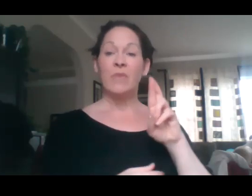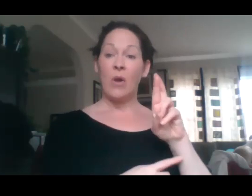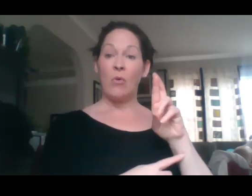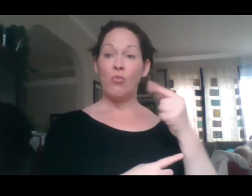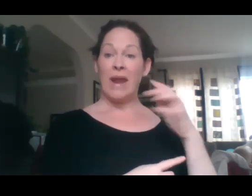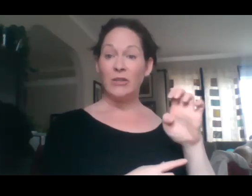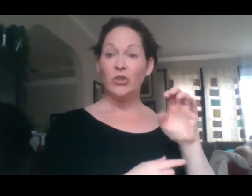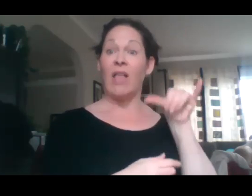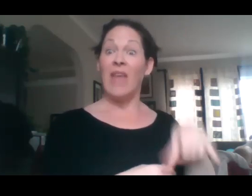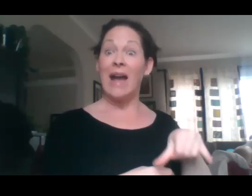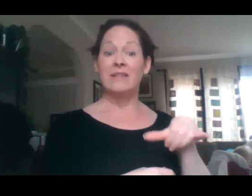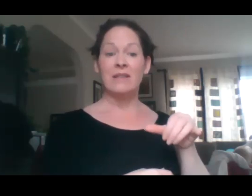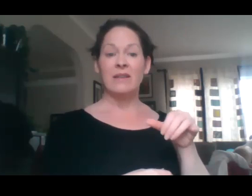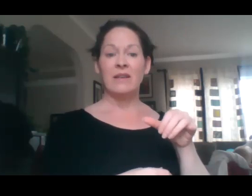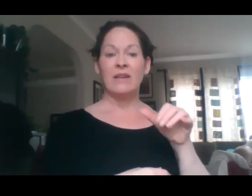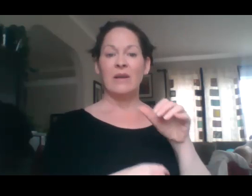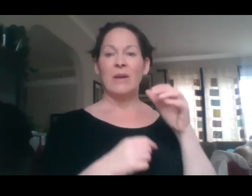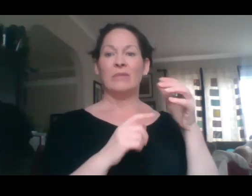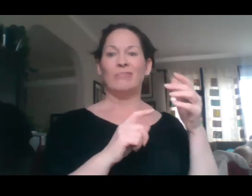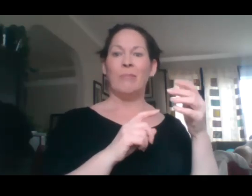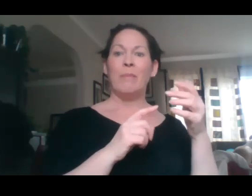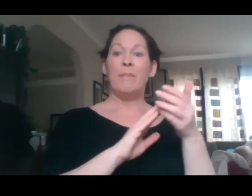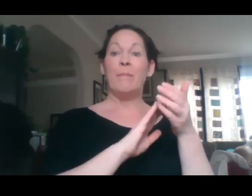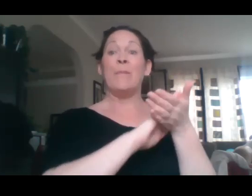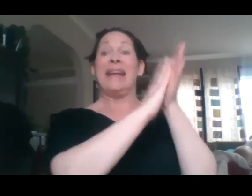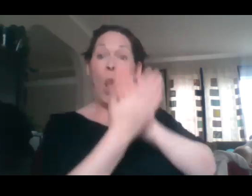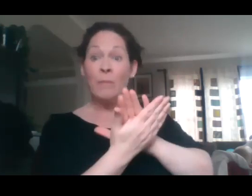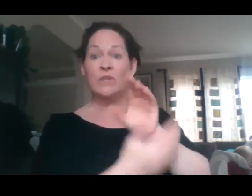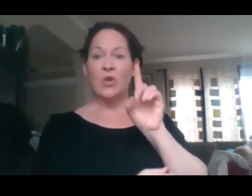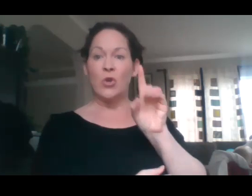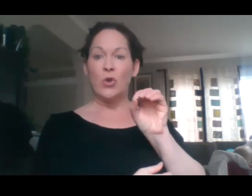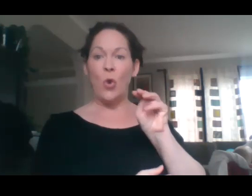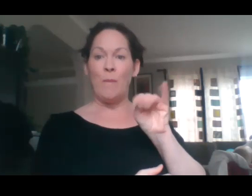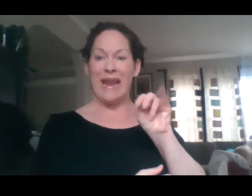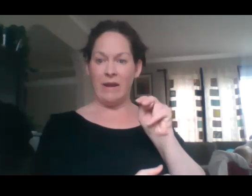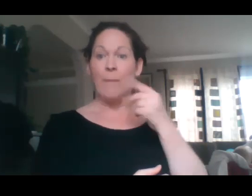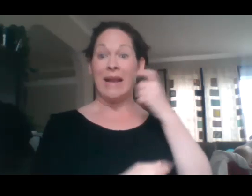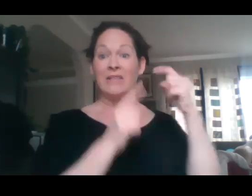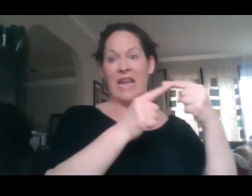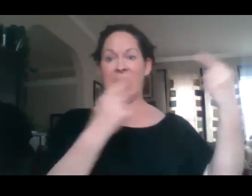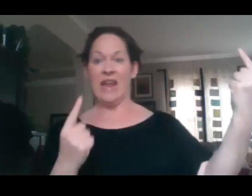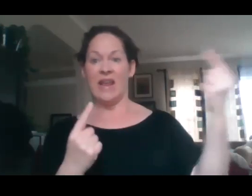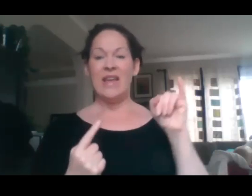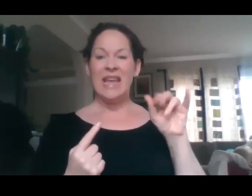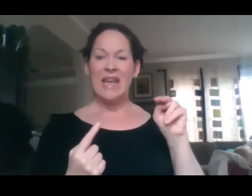becomes the domain for the inverse. And so the x values for my inverse